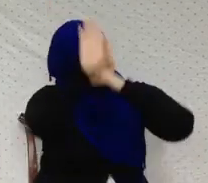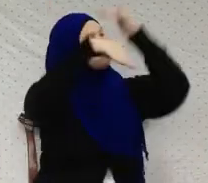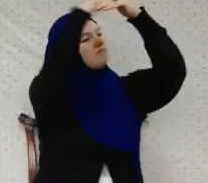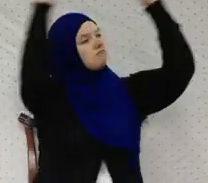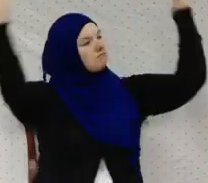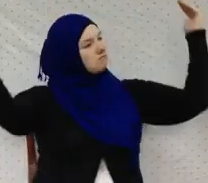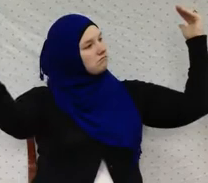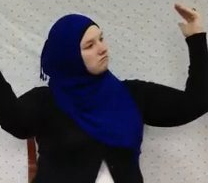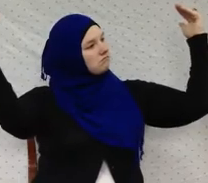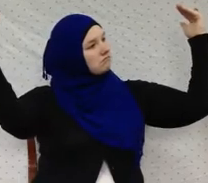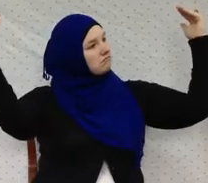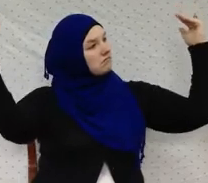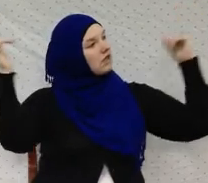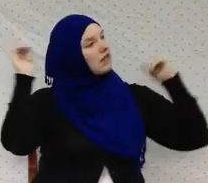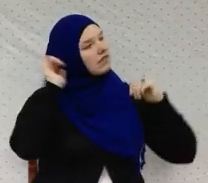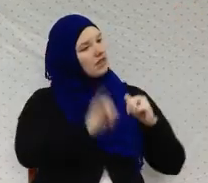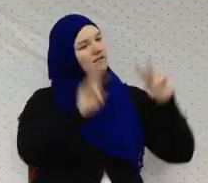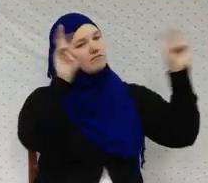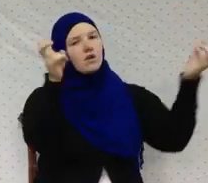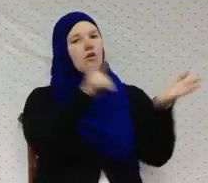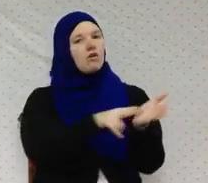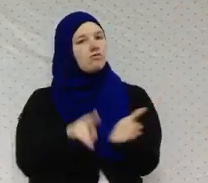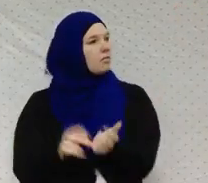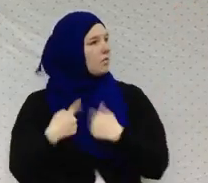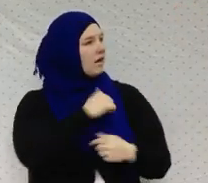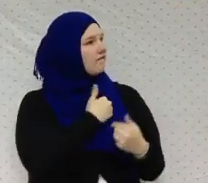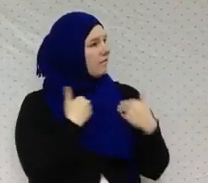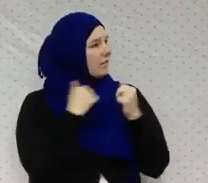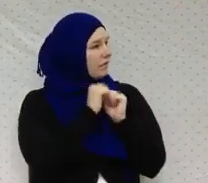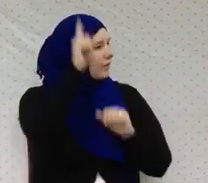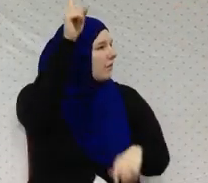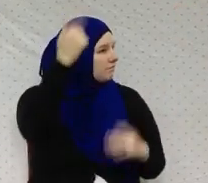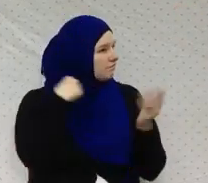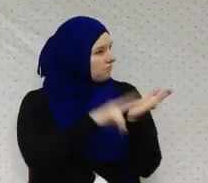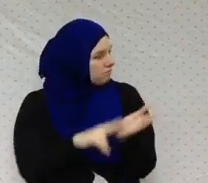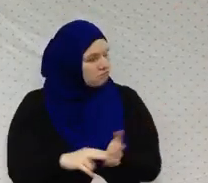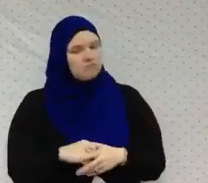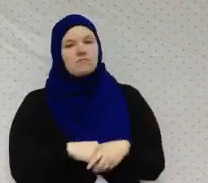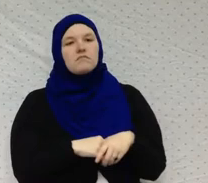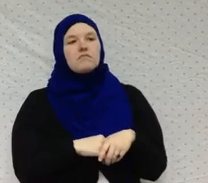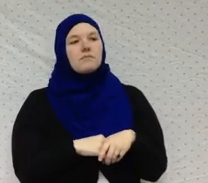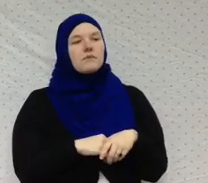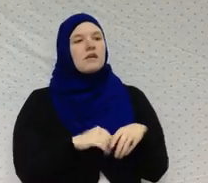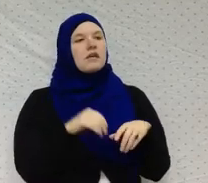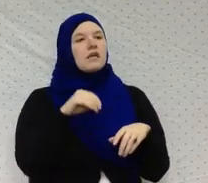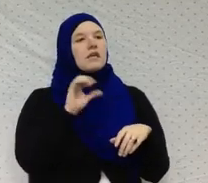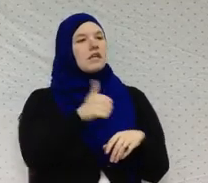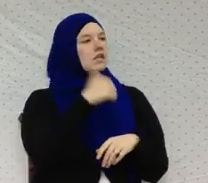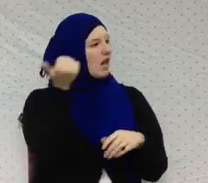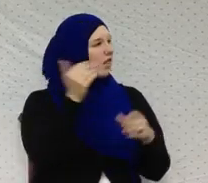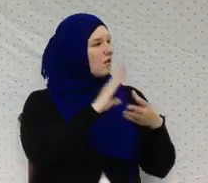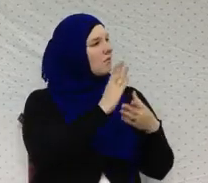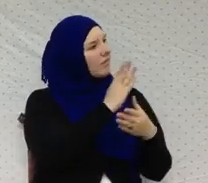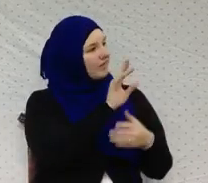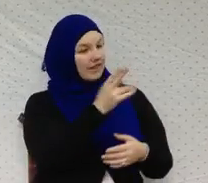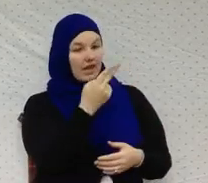into paradise. This is the contract we have with Allah. Ibn Mas'ud has another narration